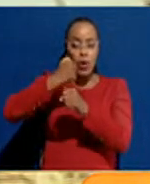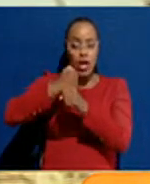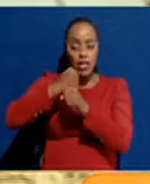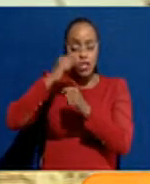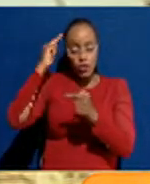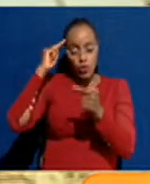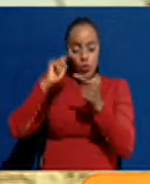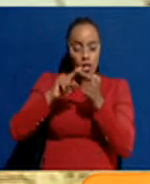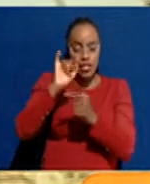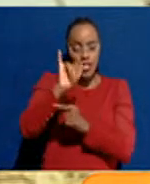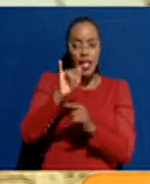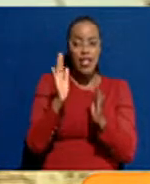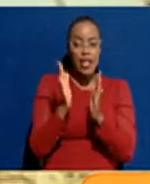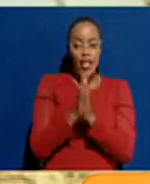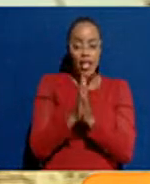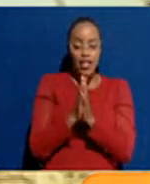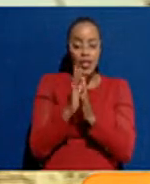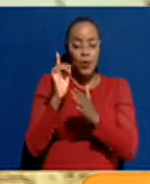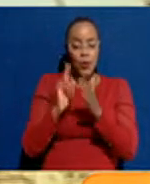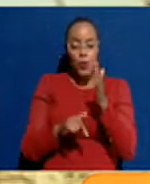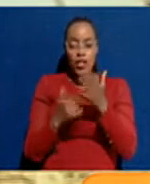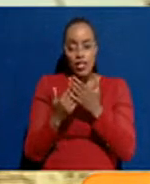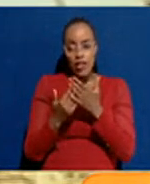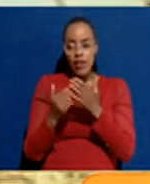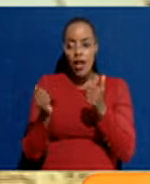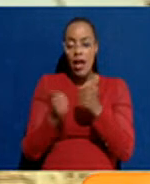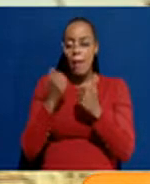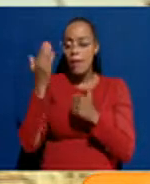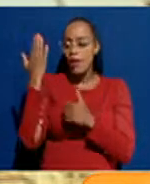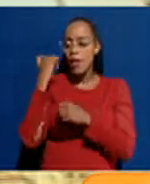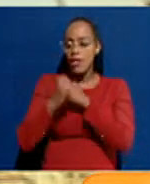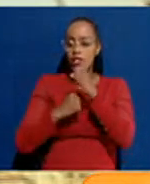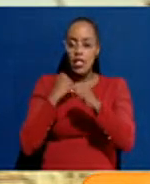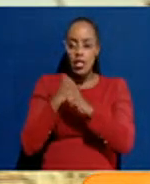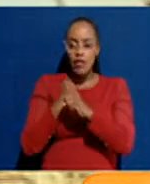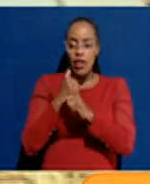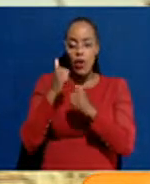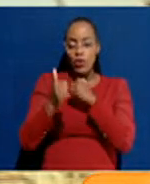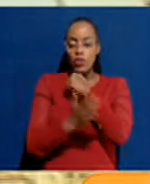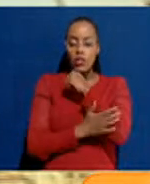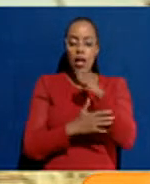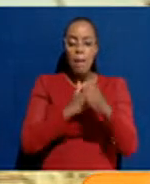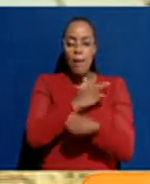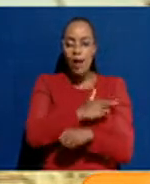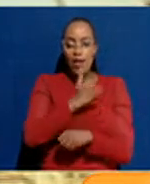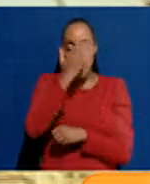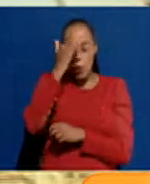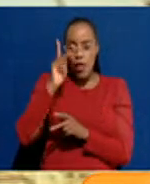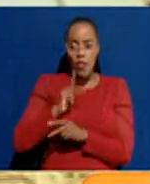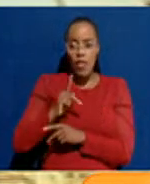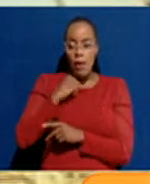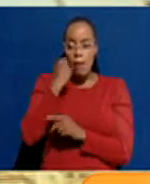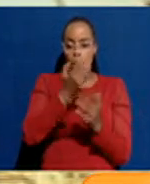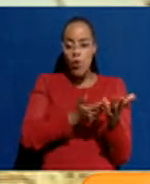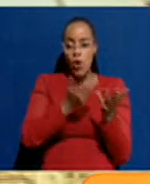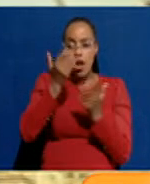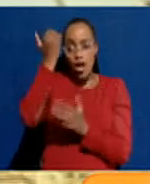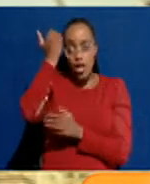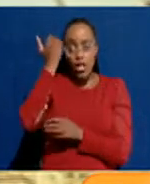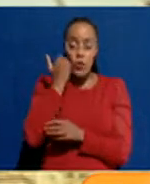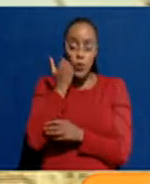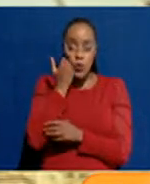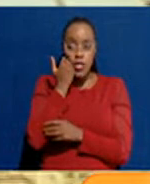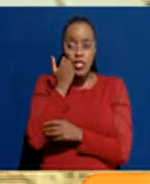closely. And what transpired last year, which was most unfortunate, because the people who were taken to court were our